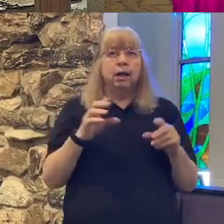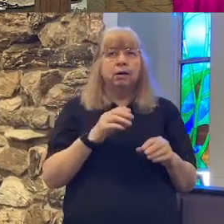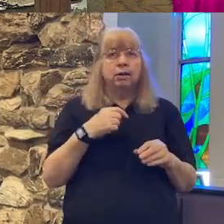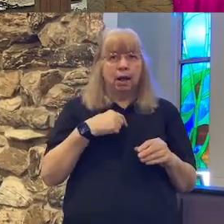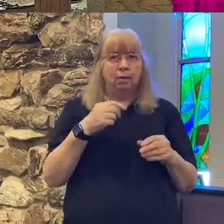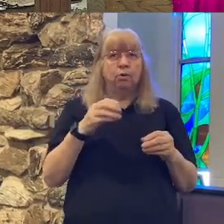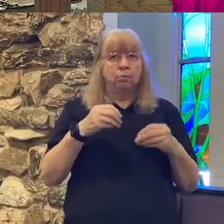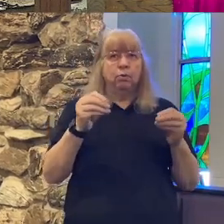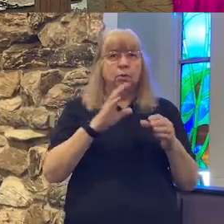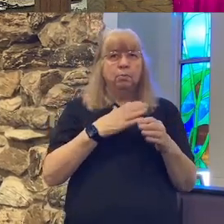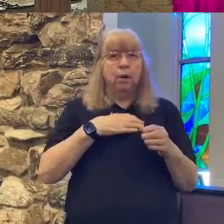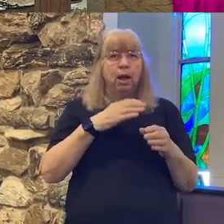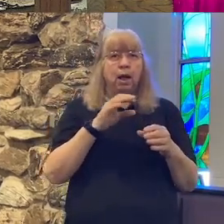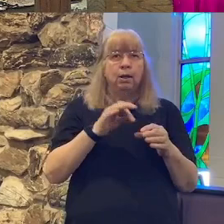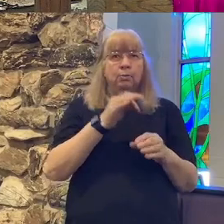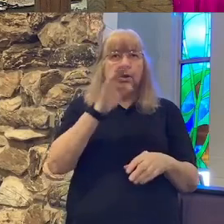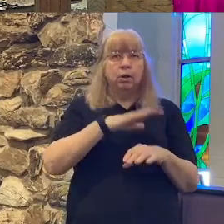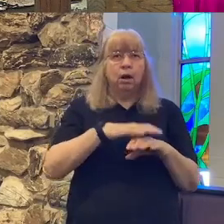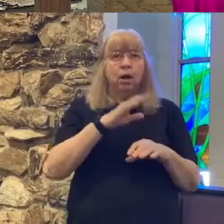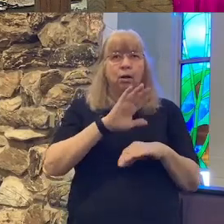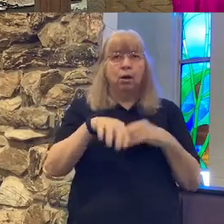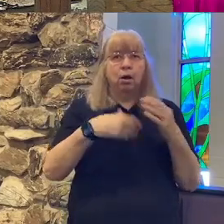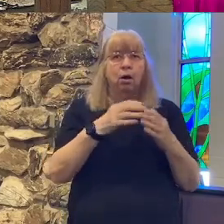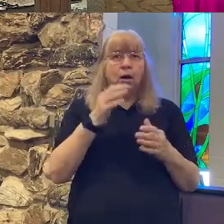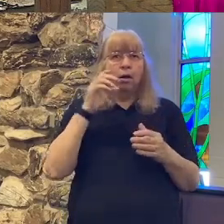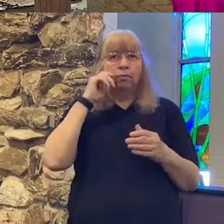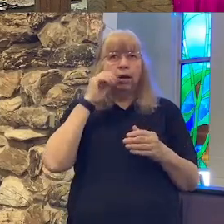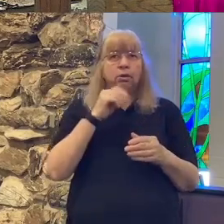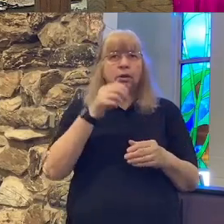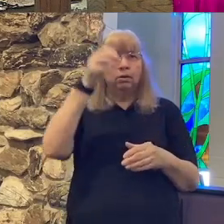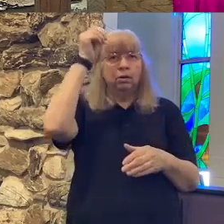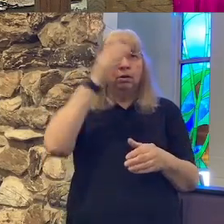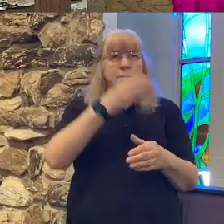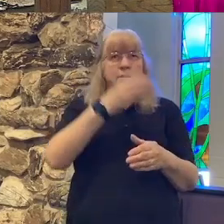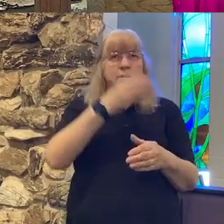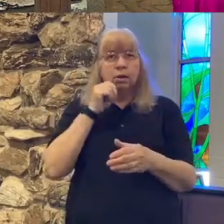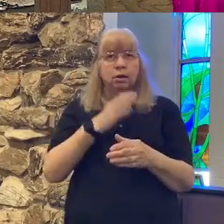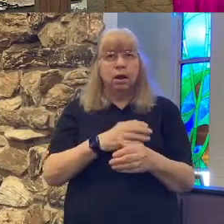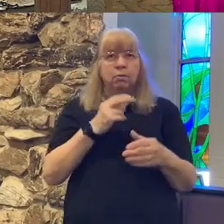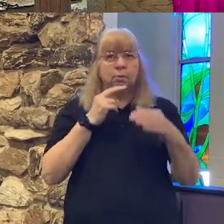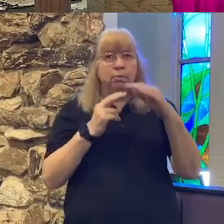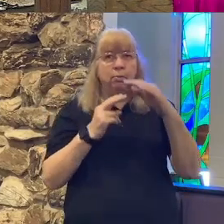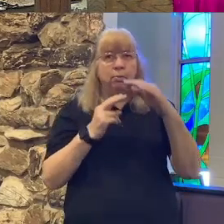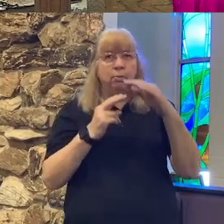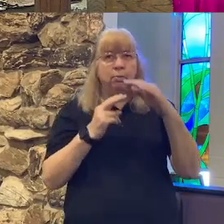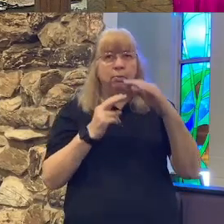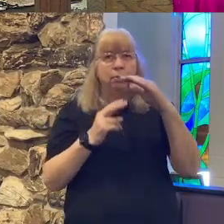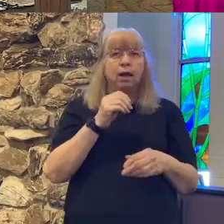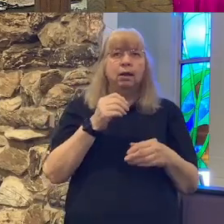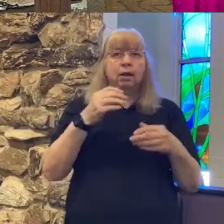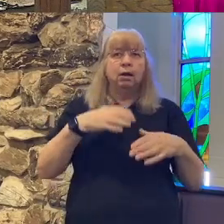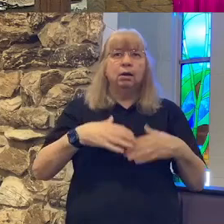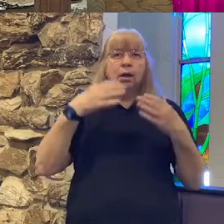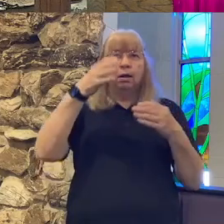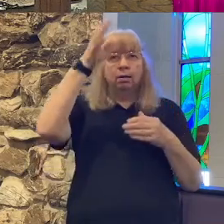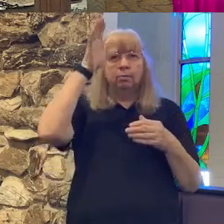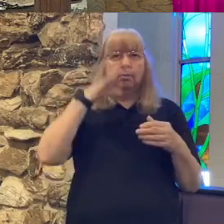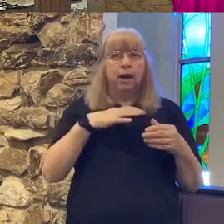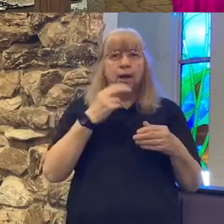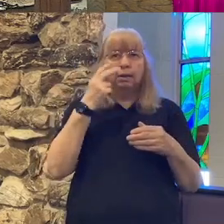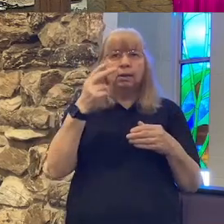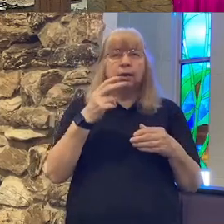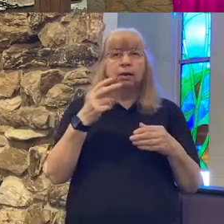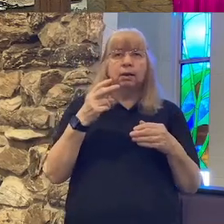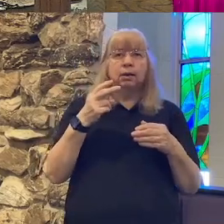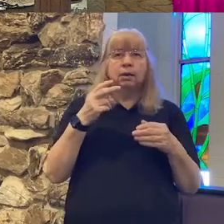my spirit upon all flesh, and your sons and your daughters shall prophesy, and your young men shall see visions,